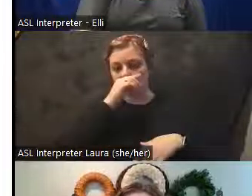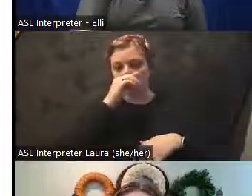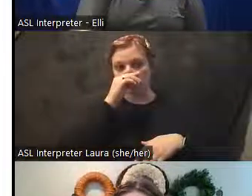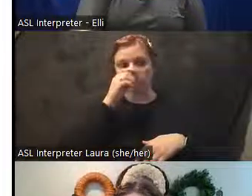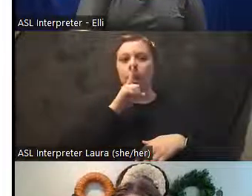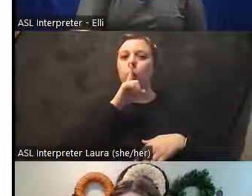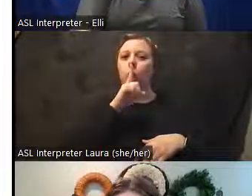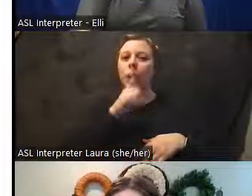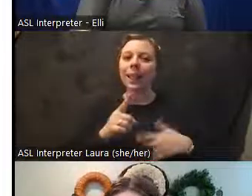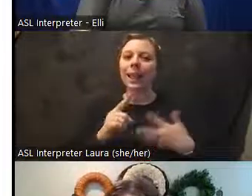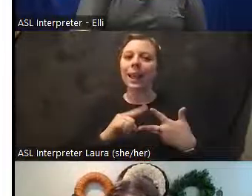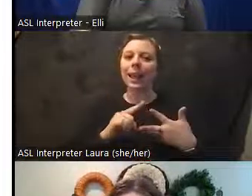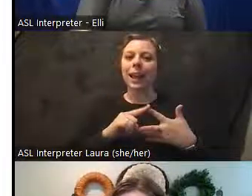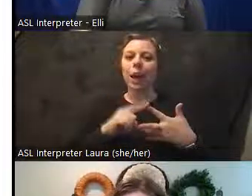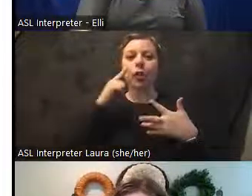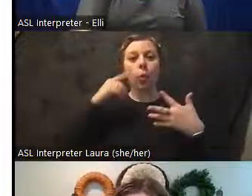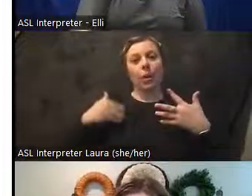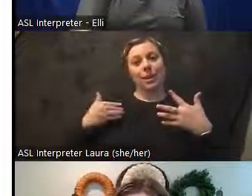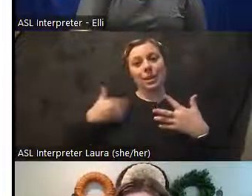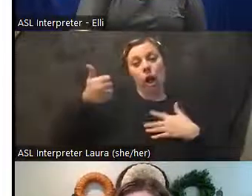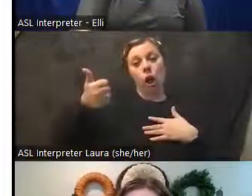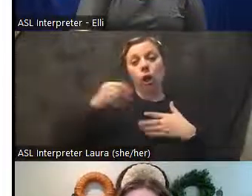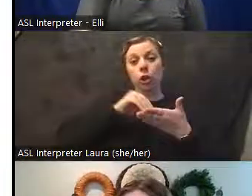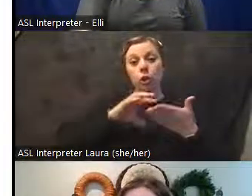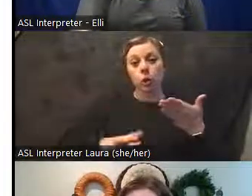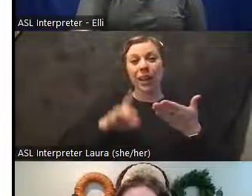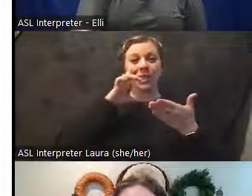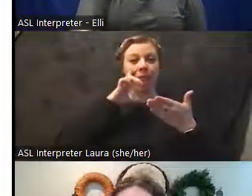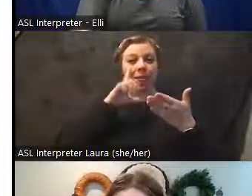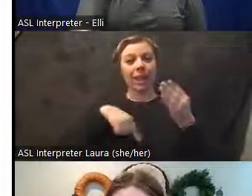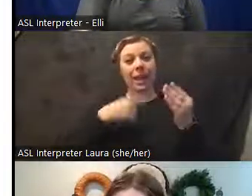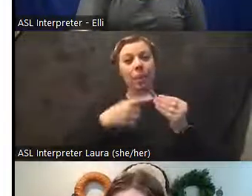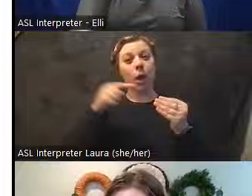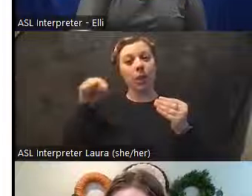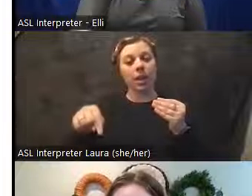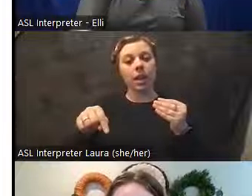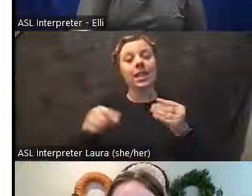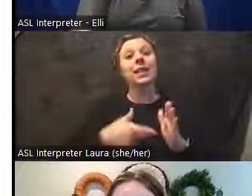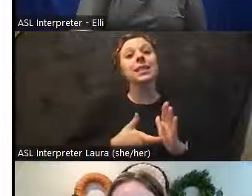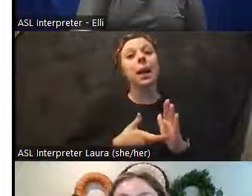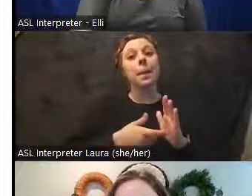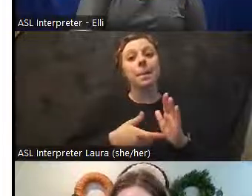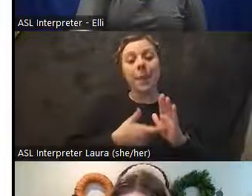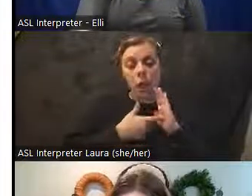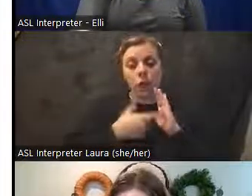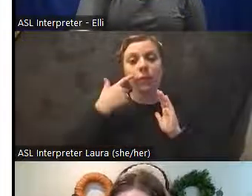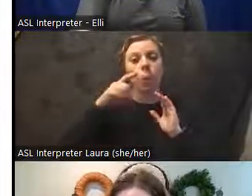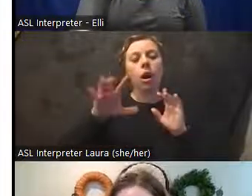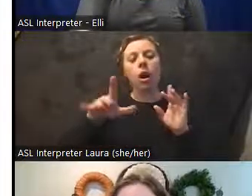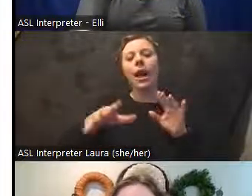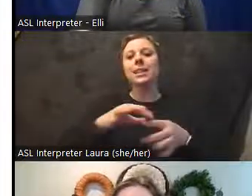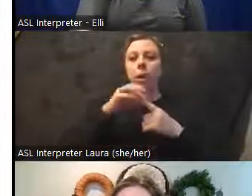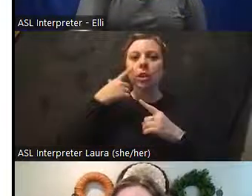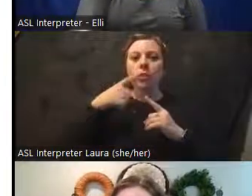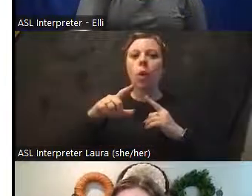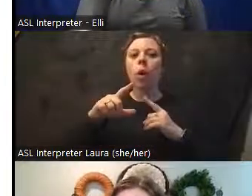students, especially around reporting requirements. So if you are a mandated reporter, can you explain that to